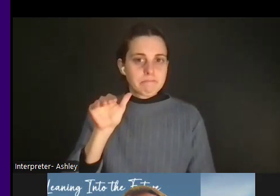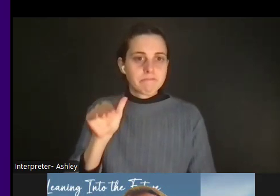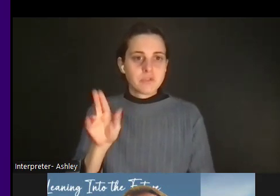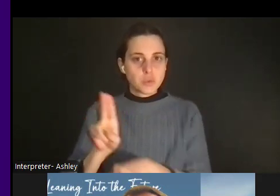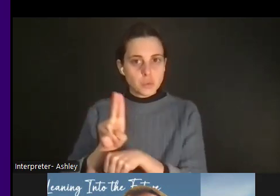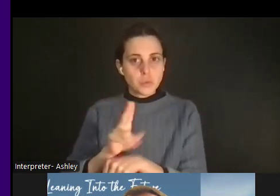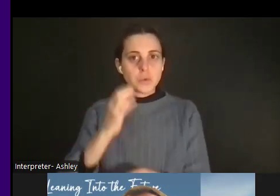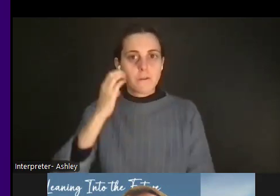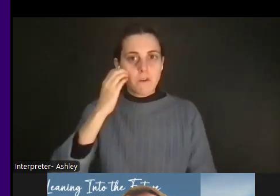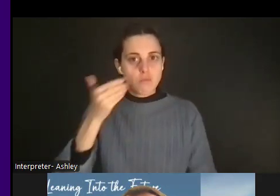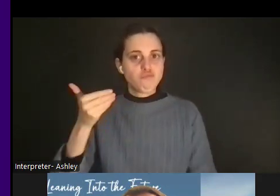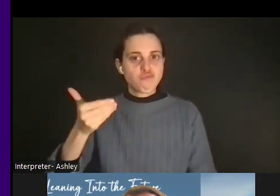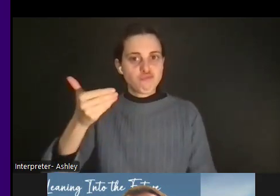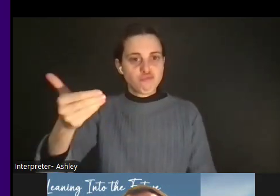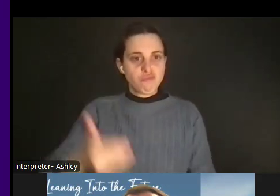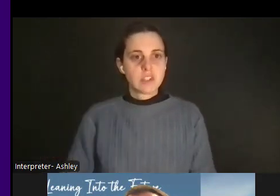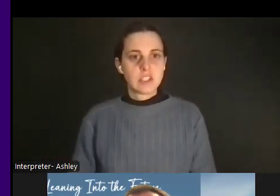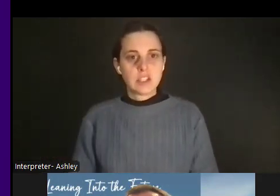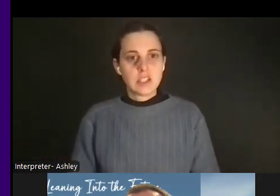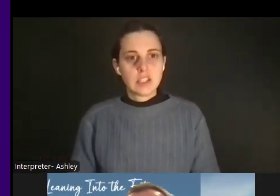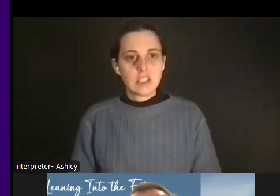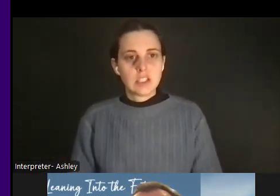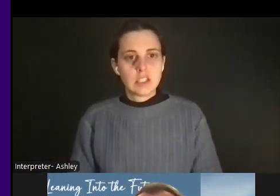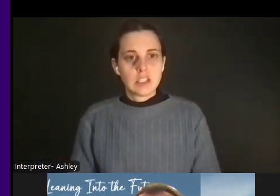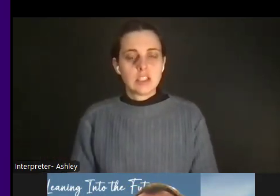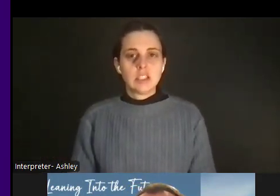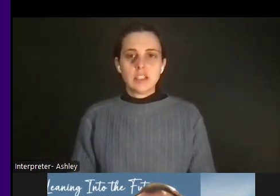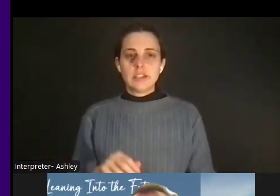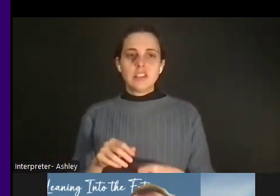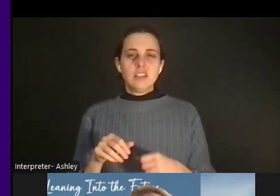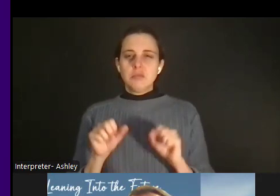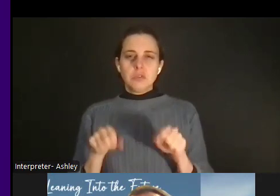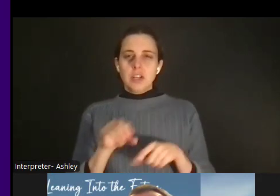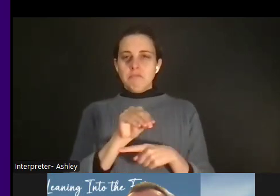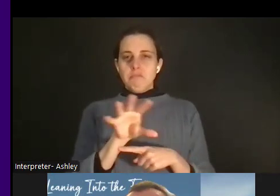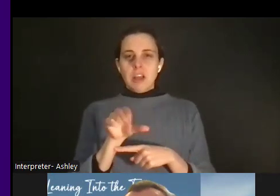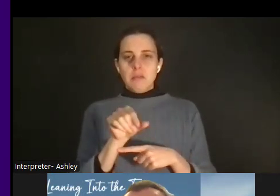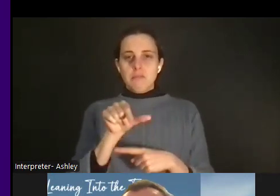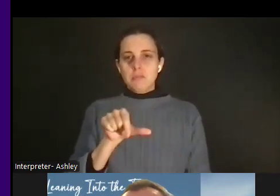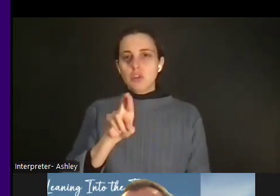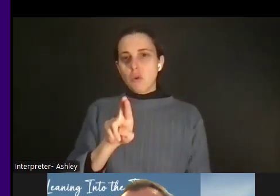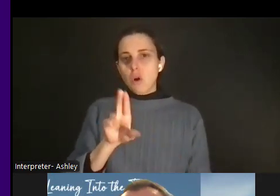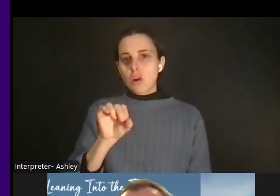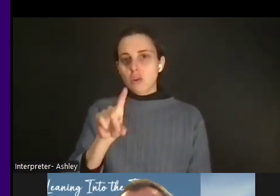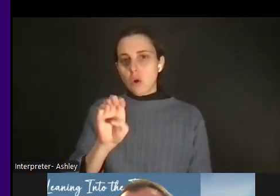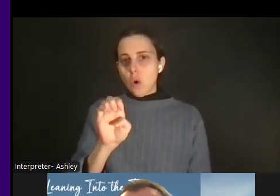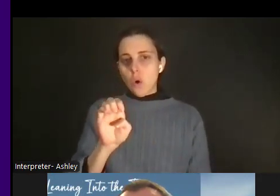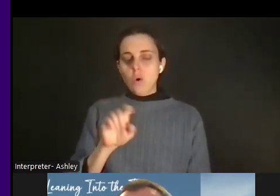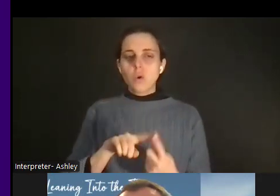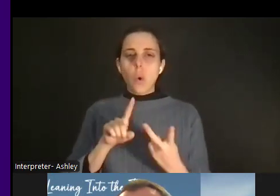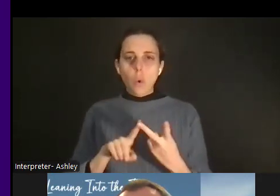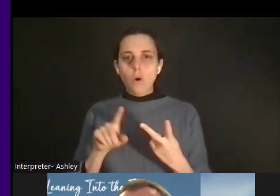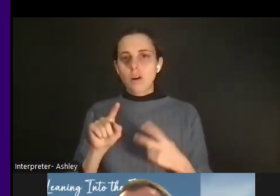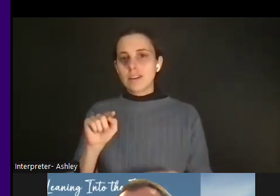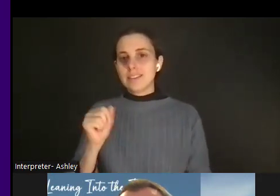and those polls will require either a QR code or be able to text to a number. So instructions are going to be